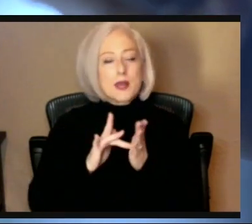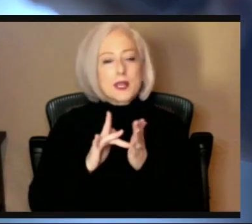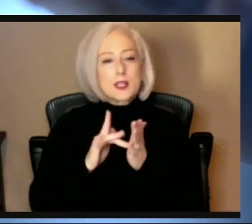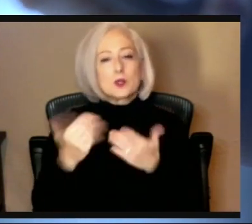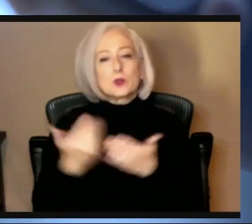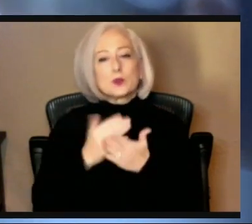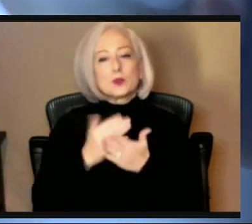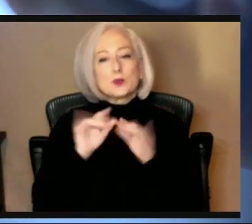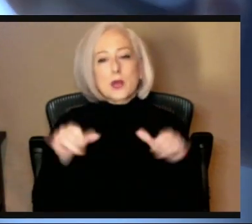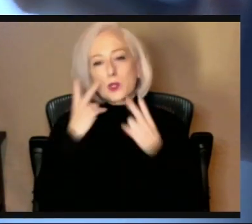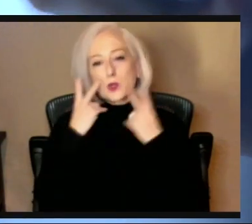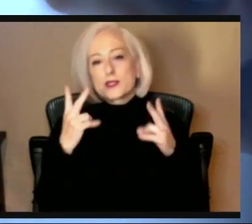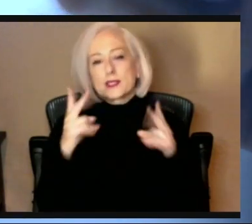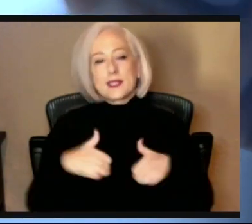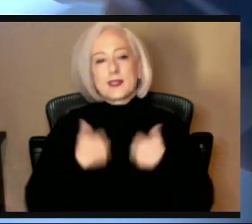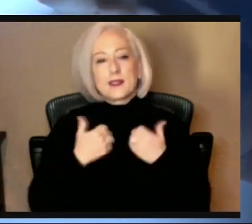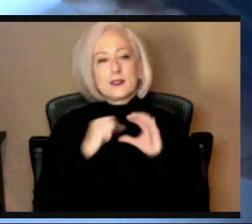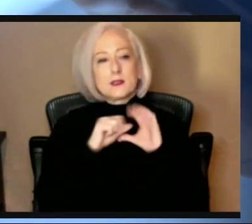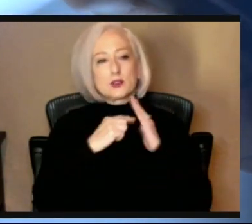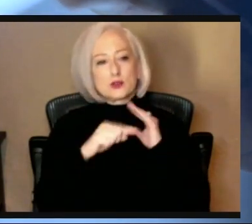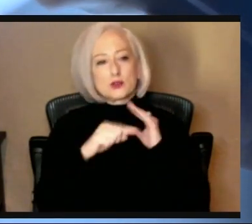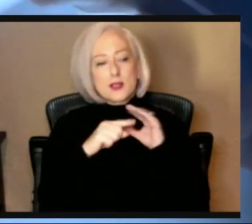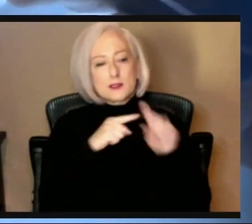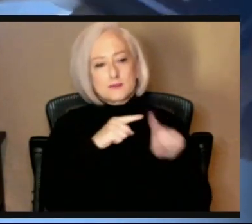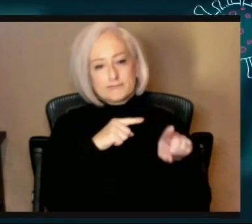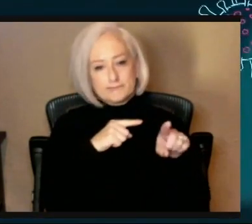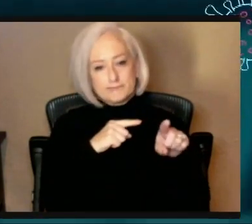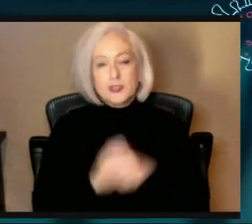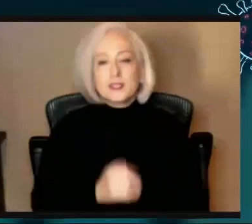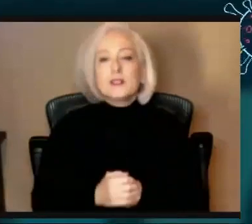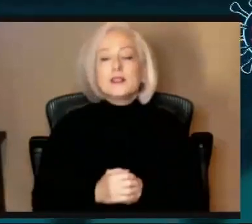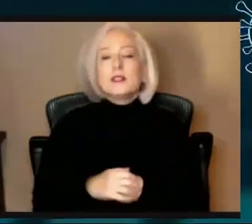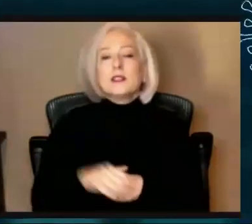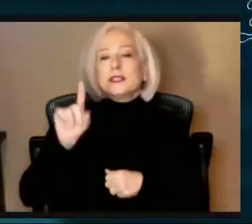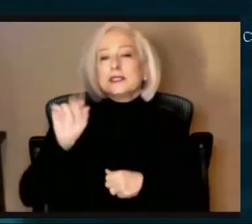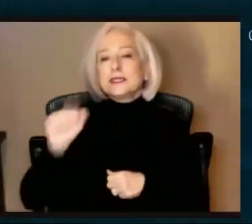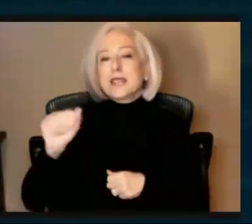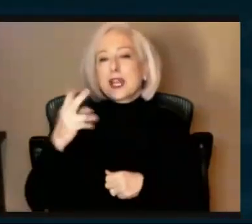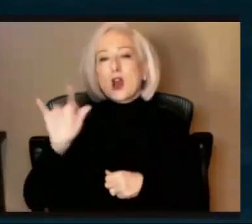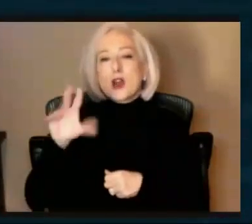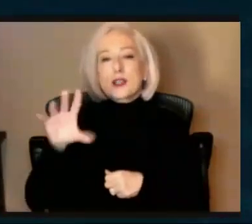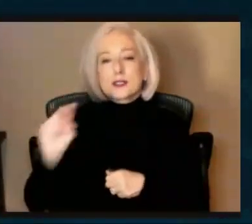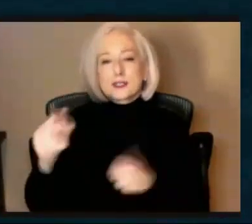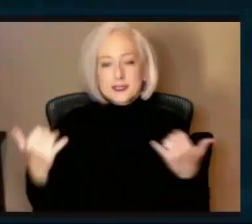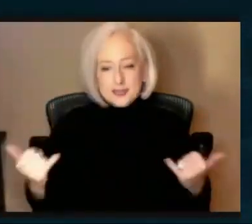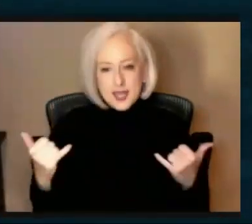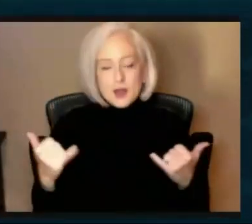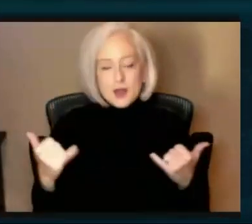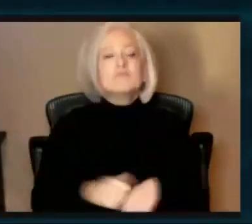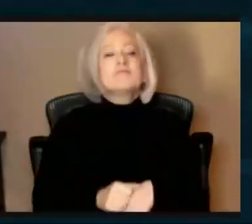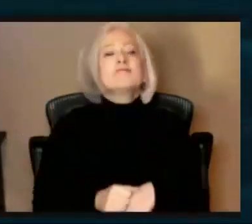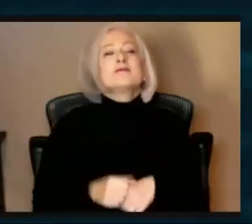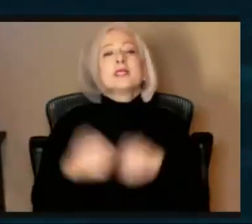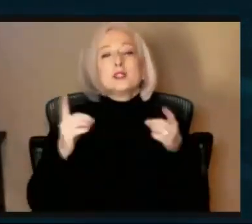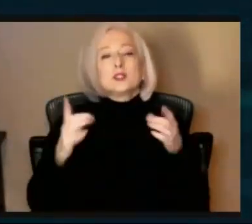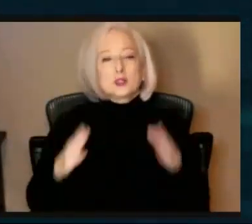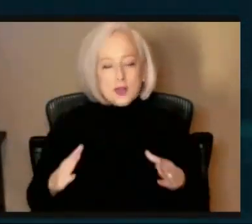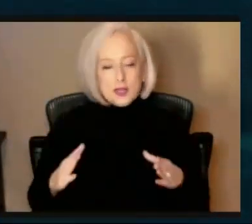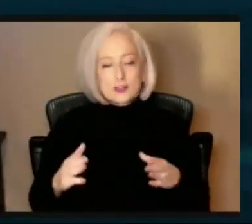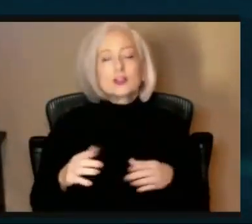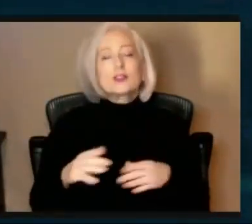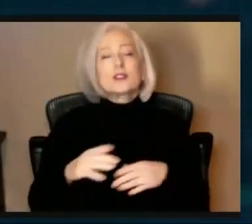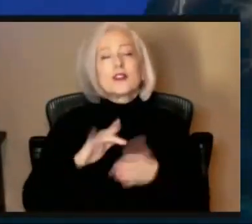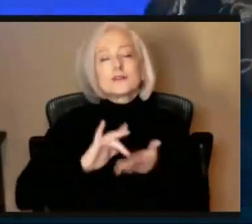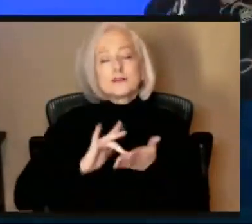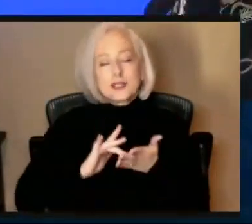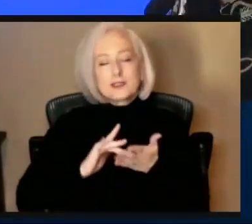get to those in a bit, but now let's get to Dr. Dana Hawkinson, Medical Director of Infection Prevention and Control, joining us with our COVID count. How are we doing